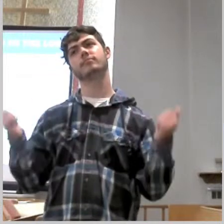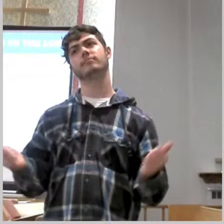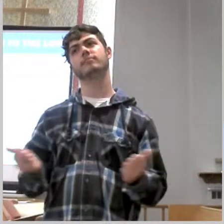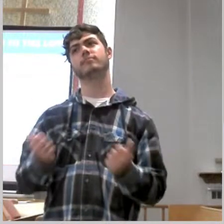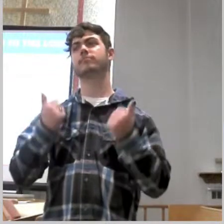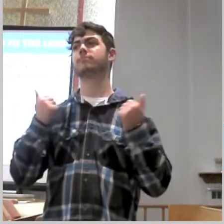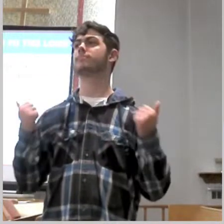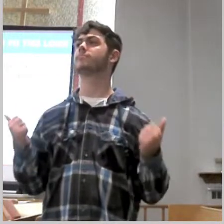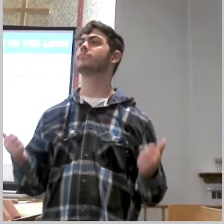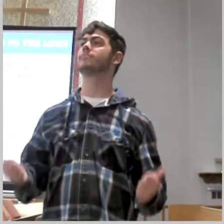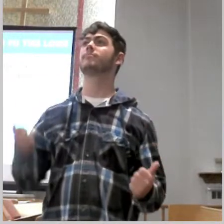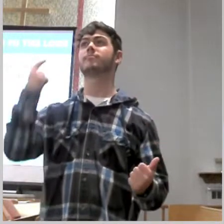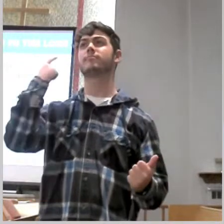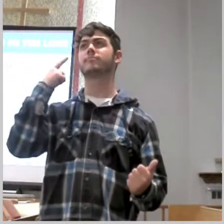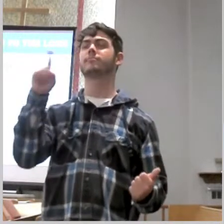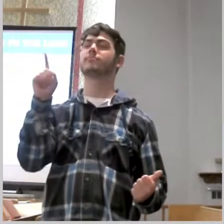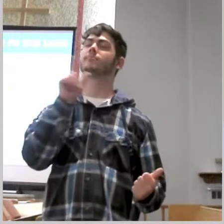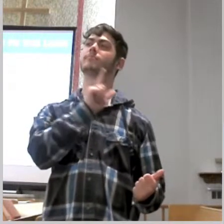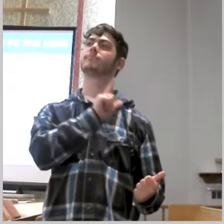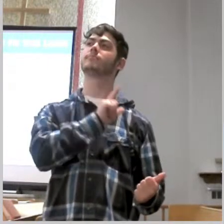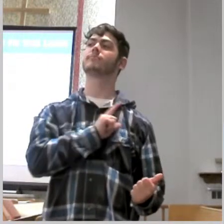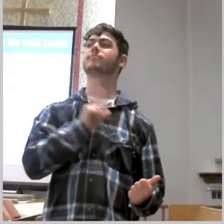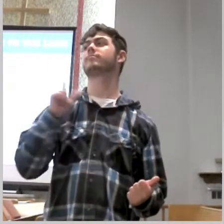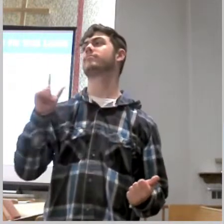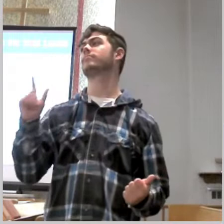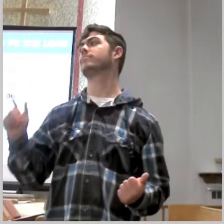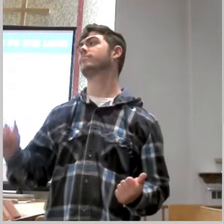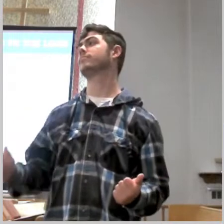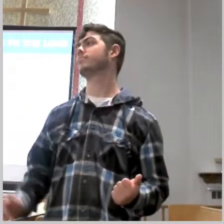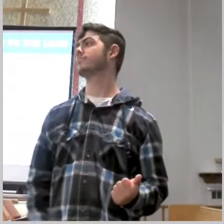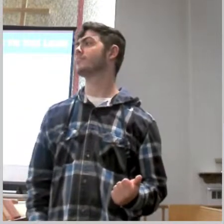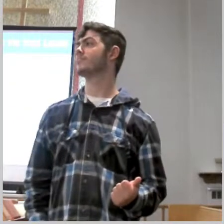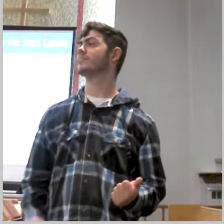hallelujah to the Lord.